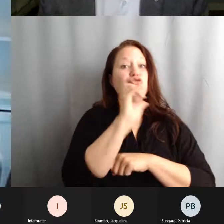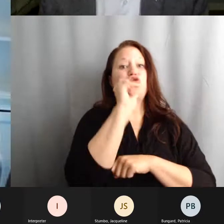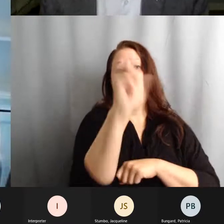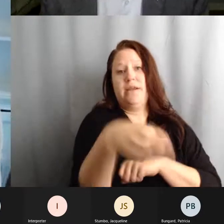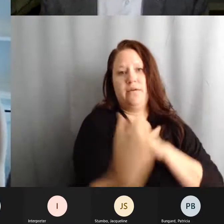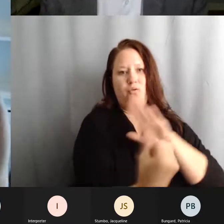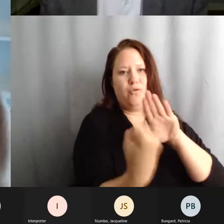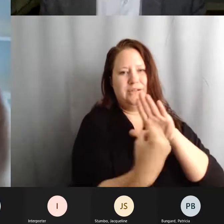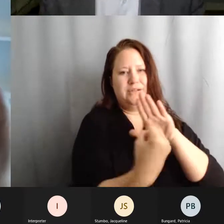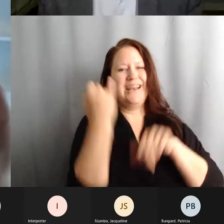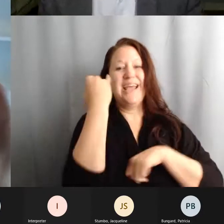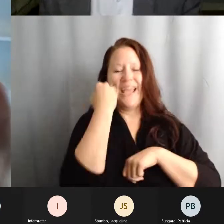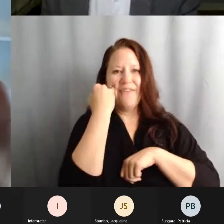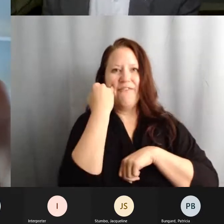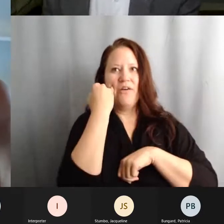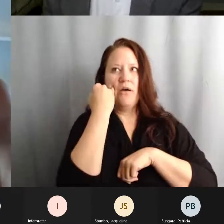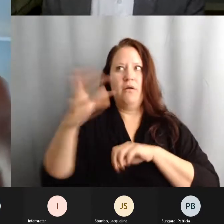scenario.